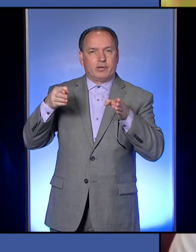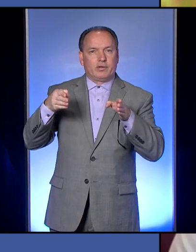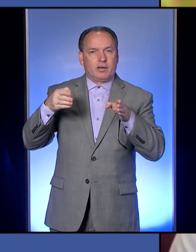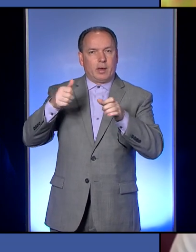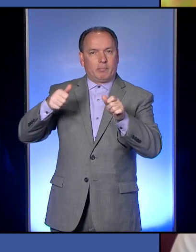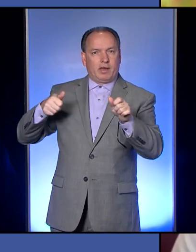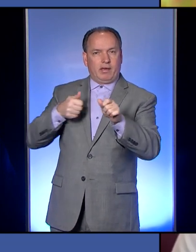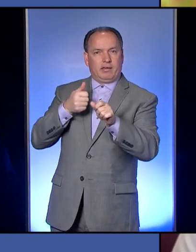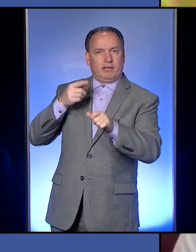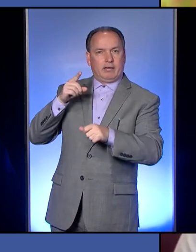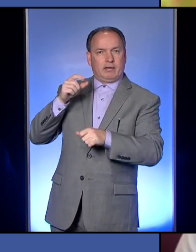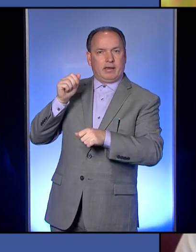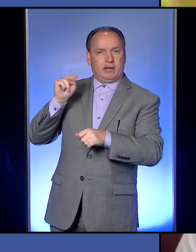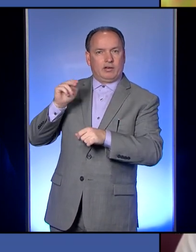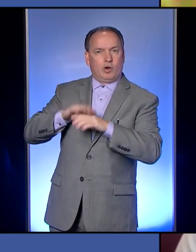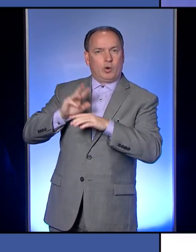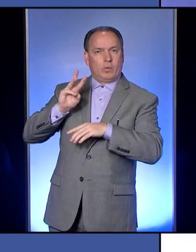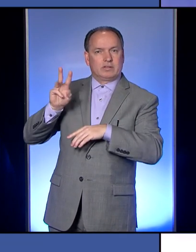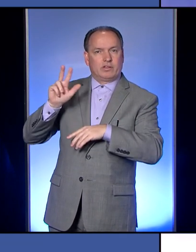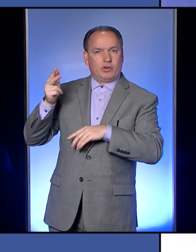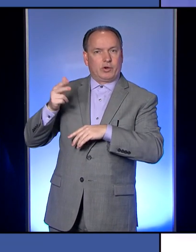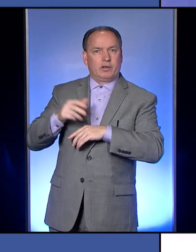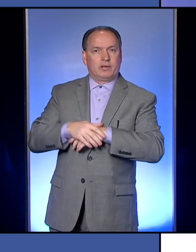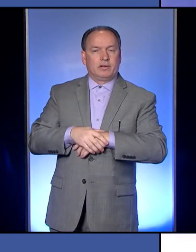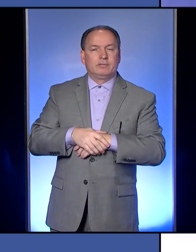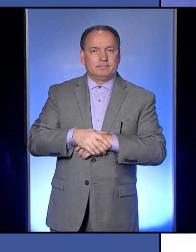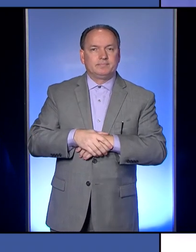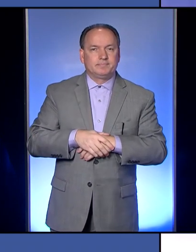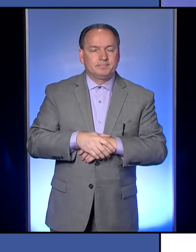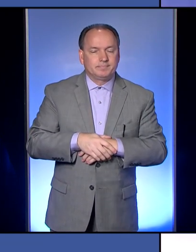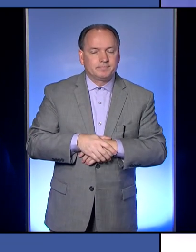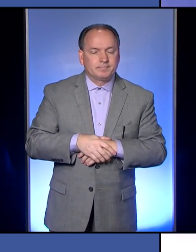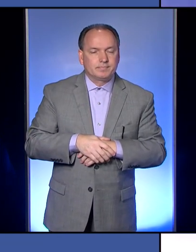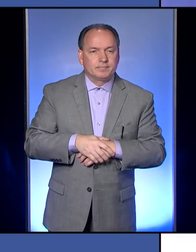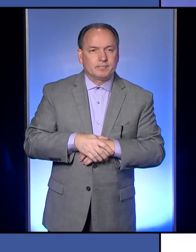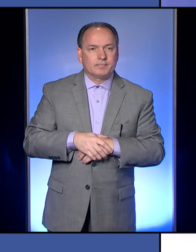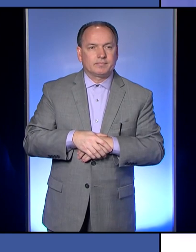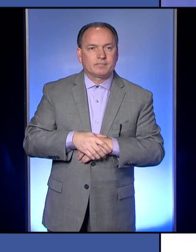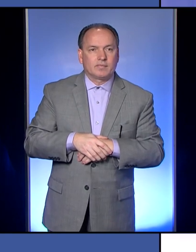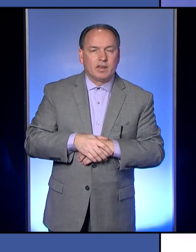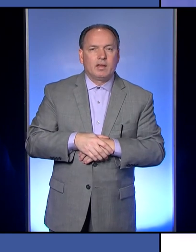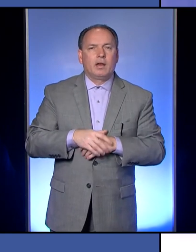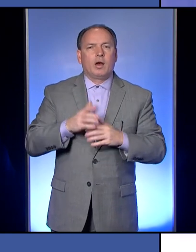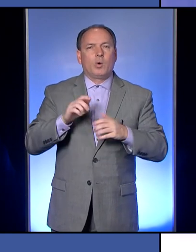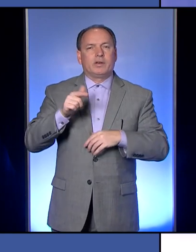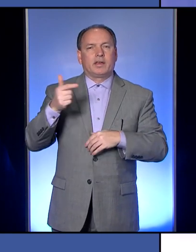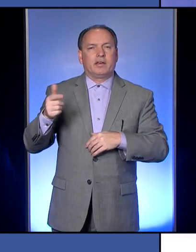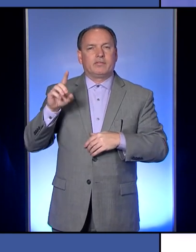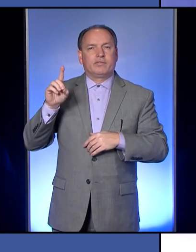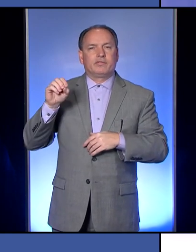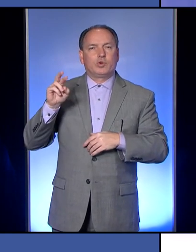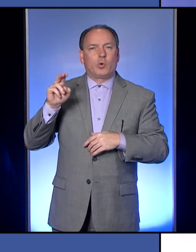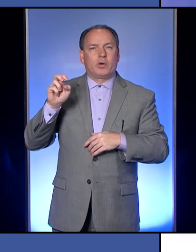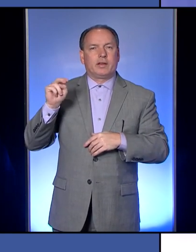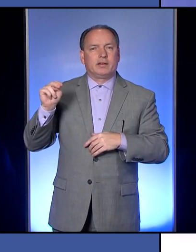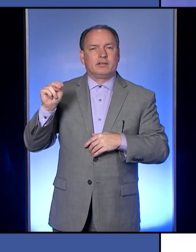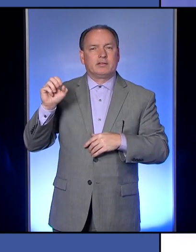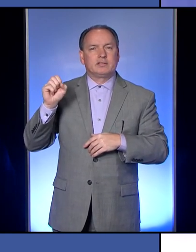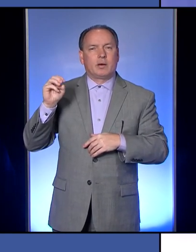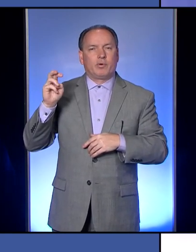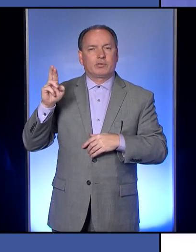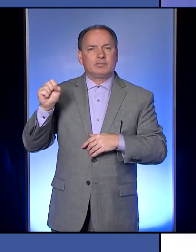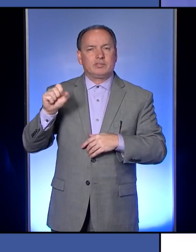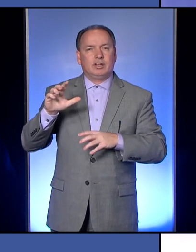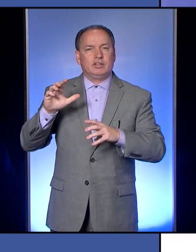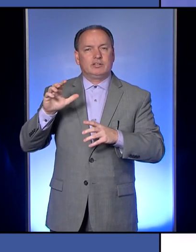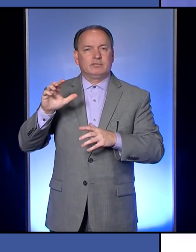West 3rd. Thanks. You're welcome. I want to give Doreen Summers a chance if you want to comment on any of the